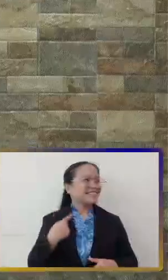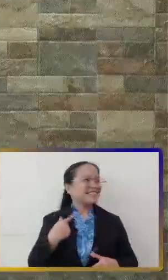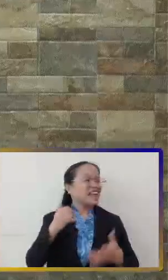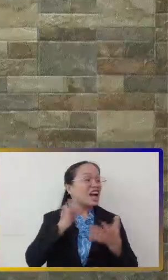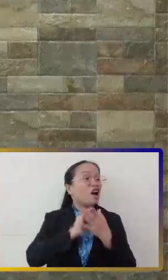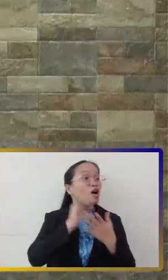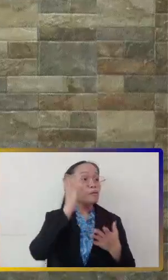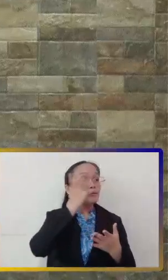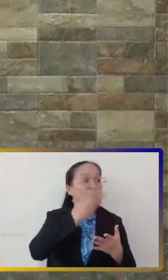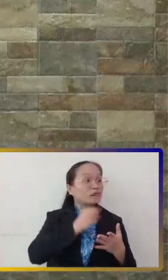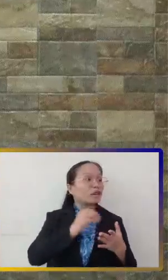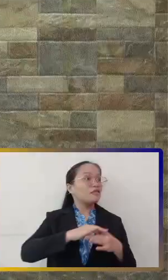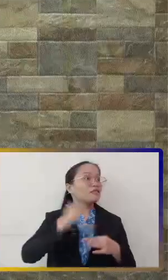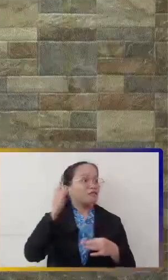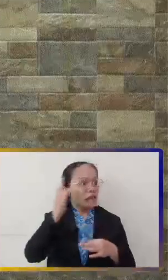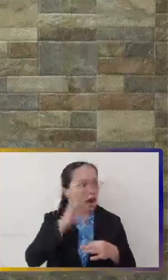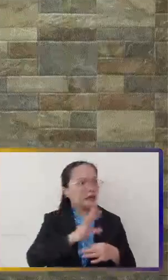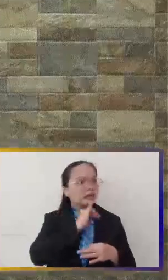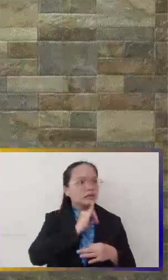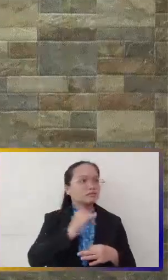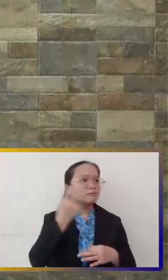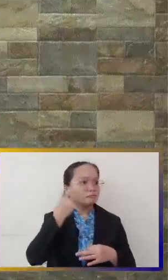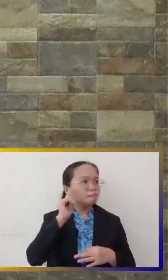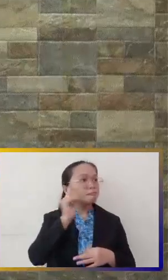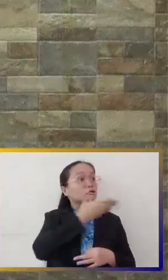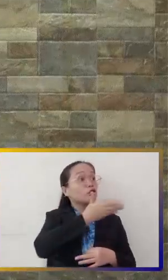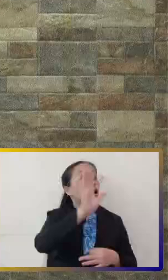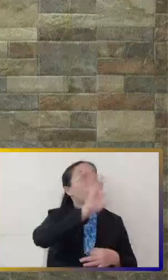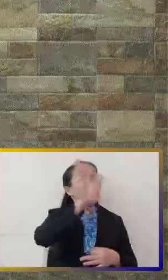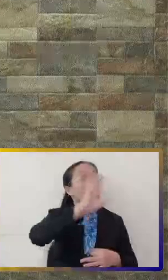Diyos, yung katangian na yan ng Diyos, para sa iyo yan.